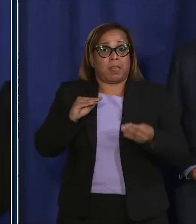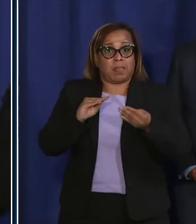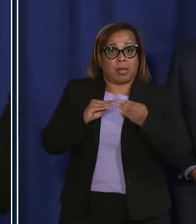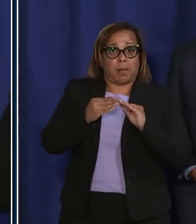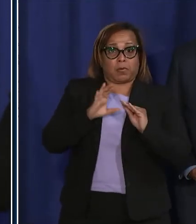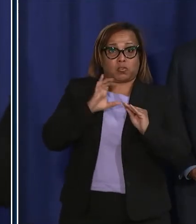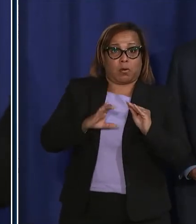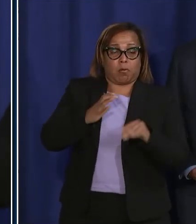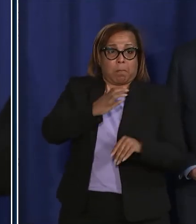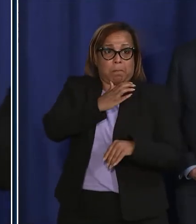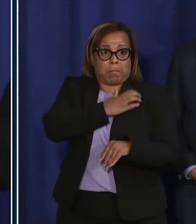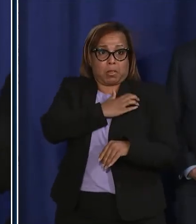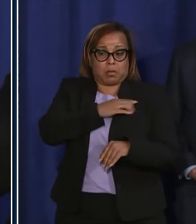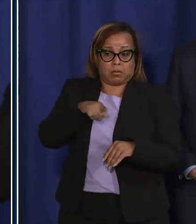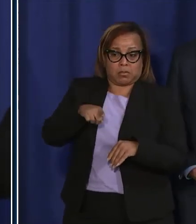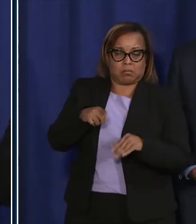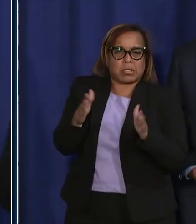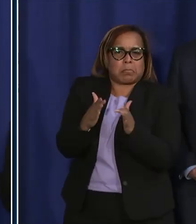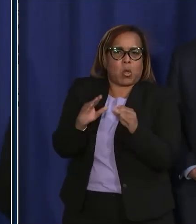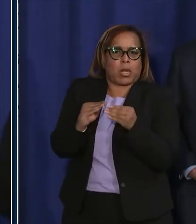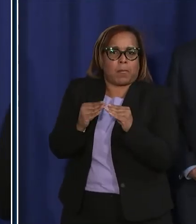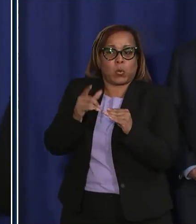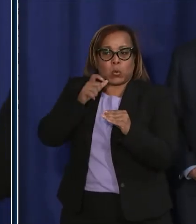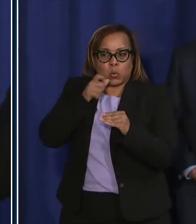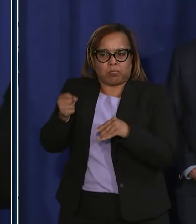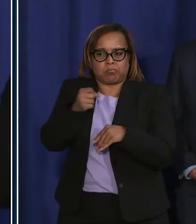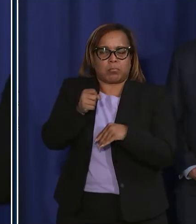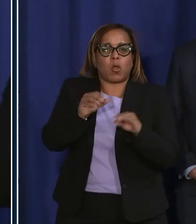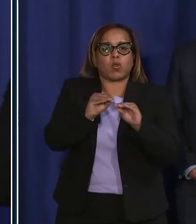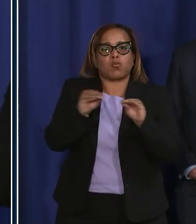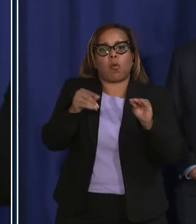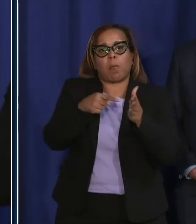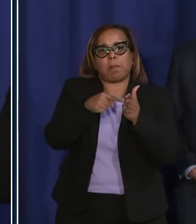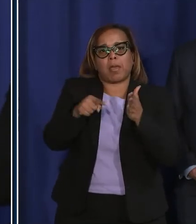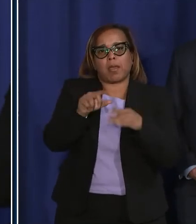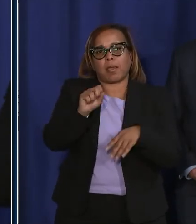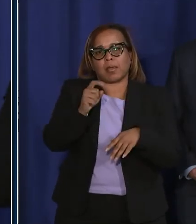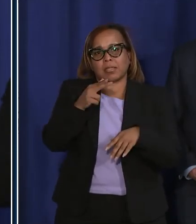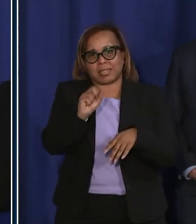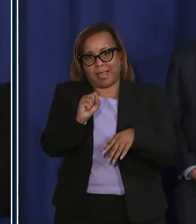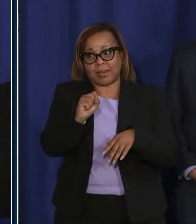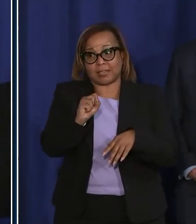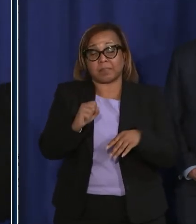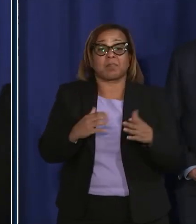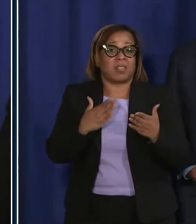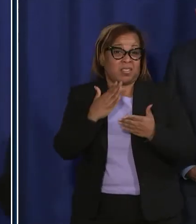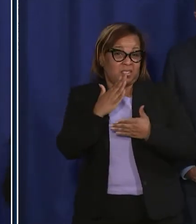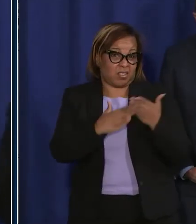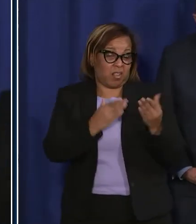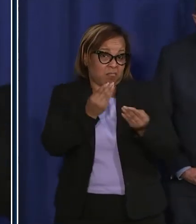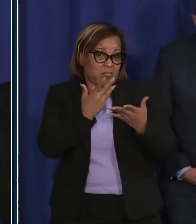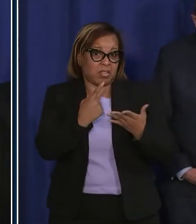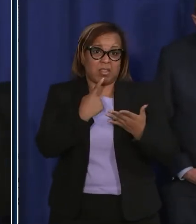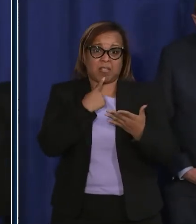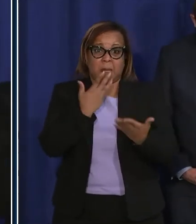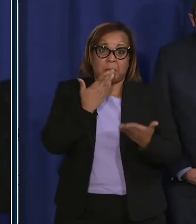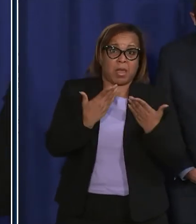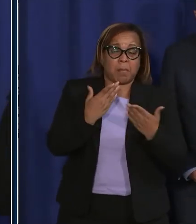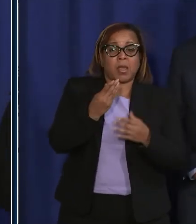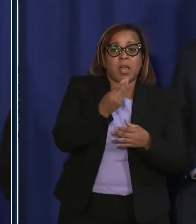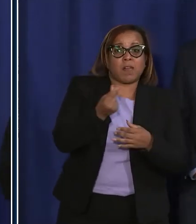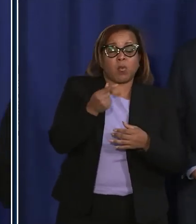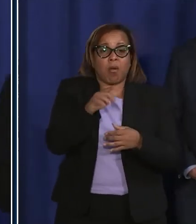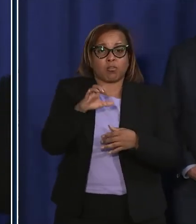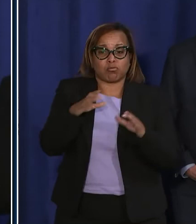of Chicago police officers who are being placed on no-pay status. We are being told by some that it could be dozens or a couple